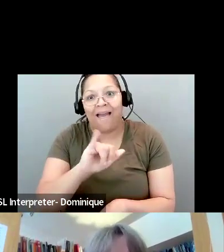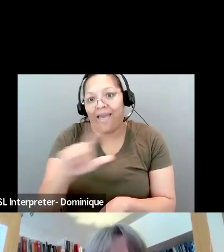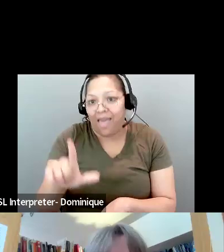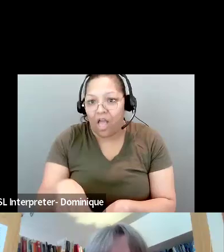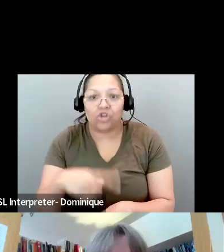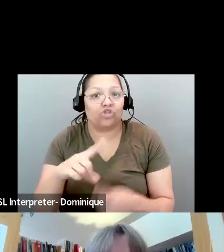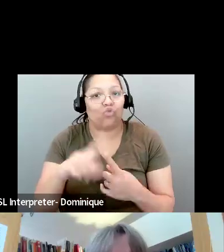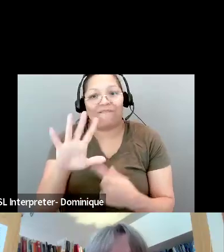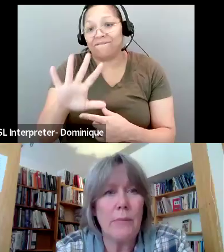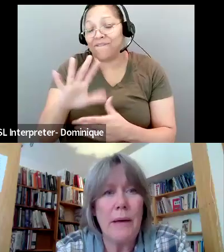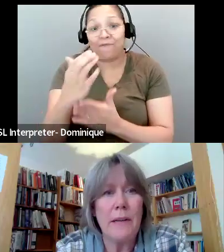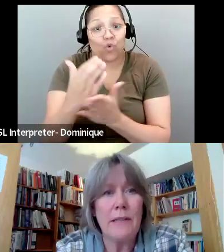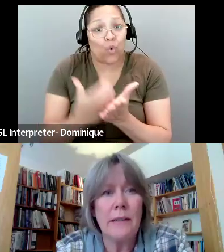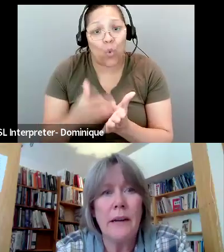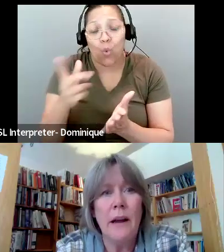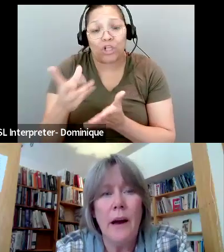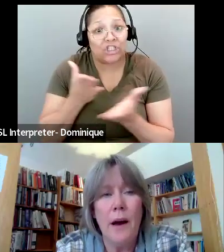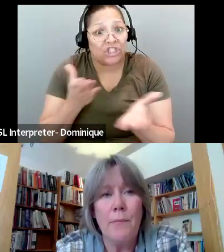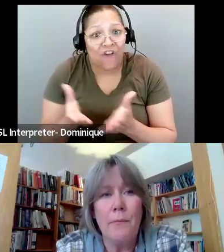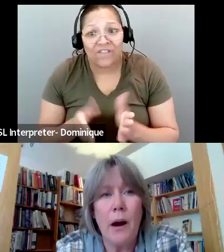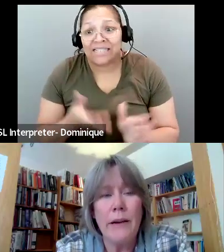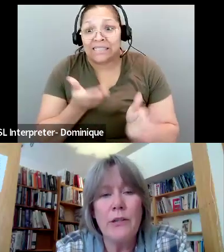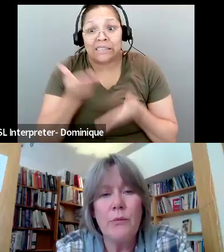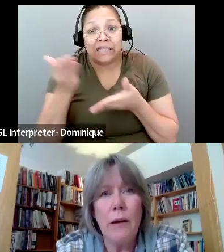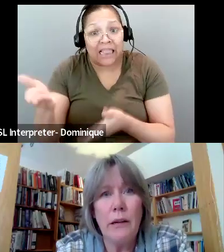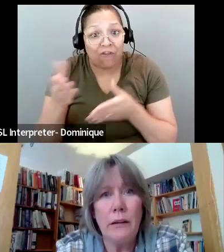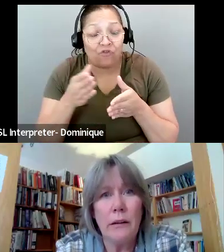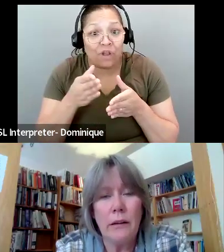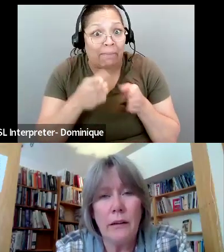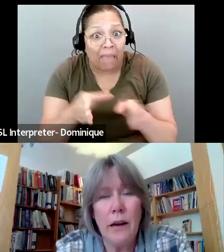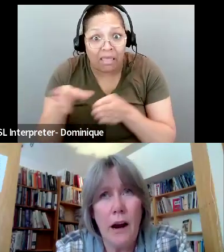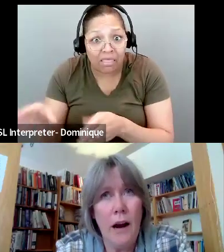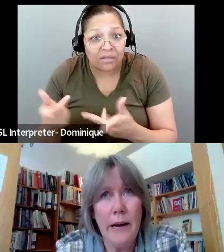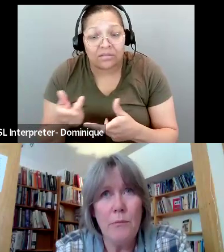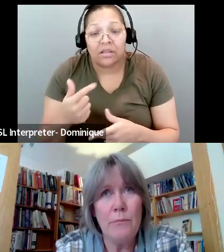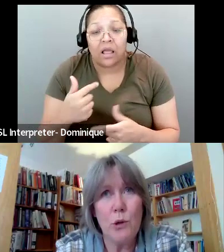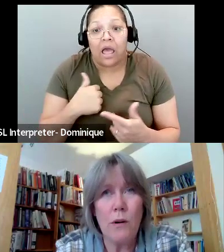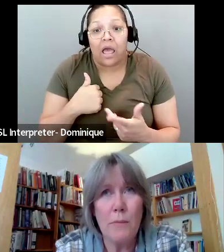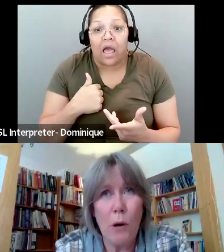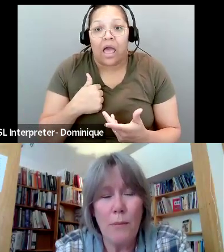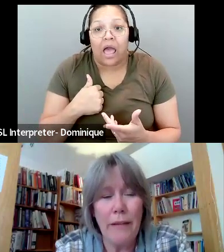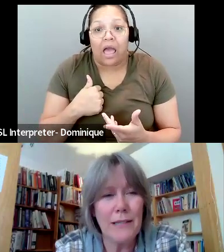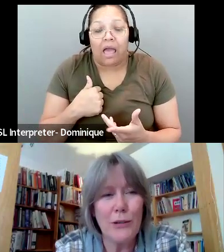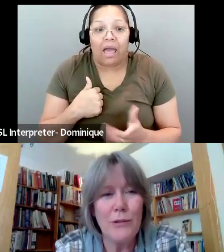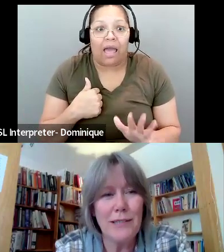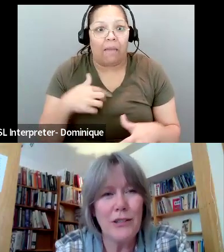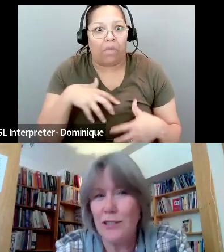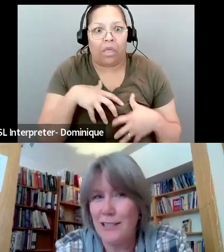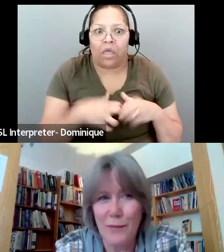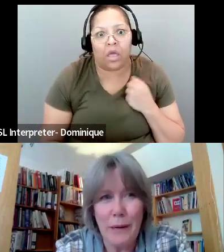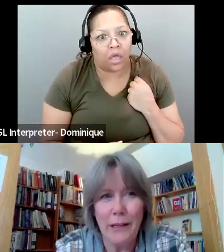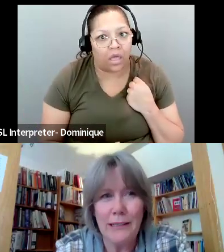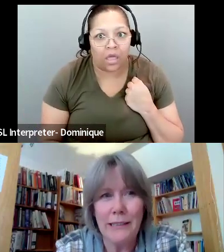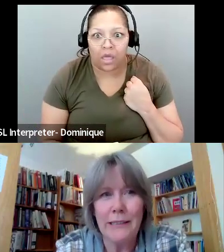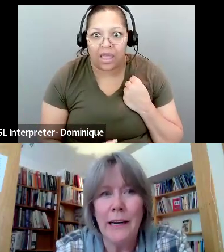core services and our delivery methods. I do want to, I am torn apart by this news, just